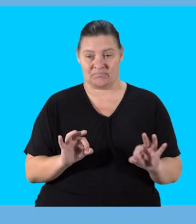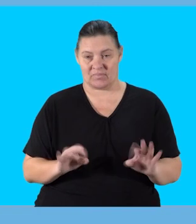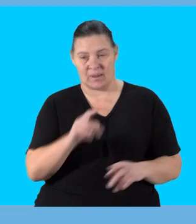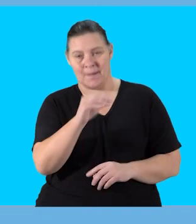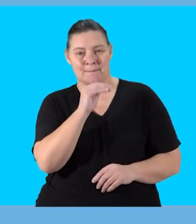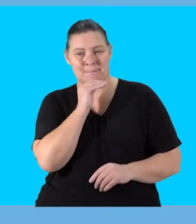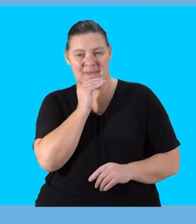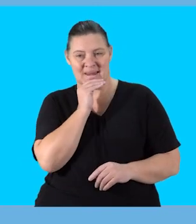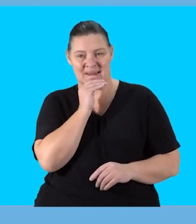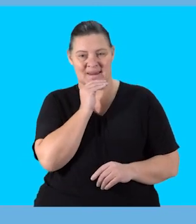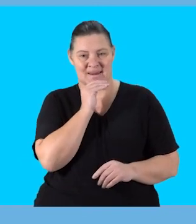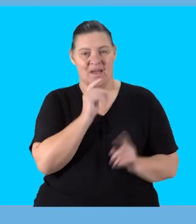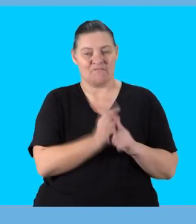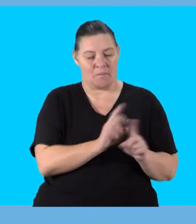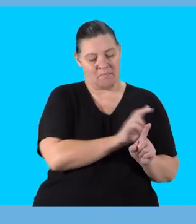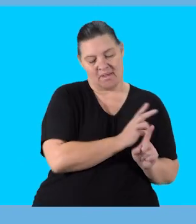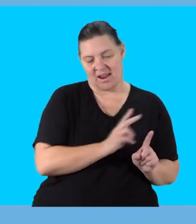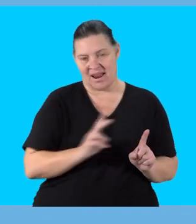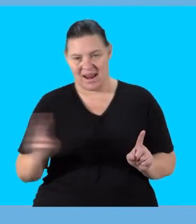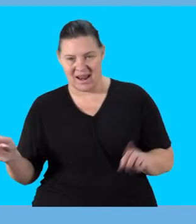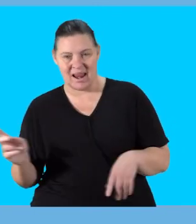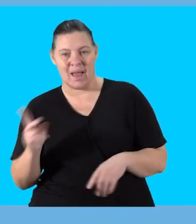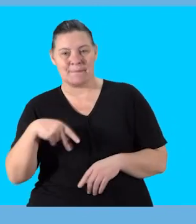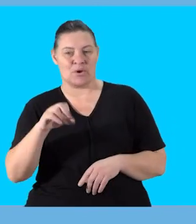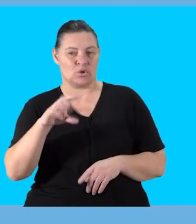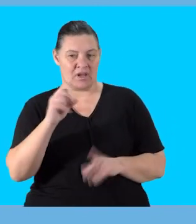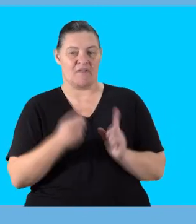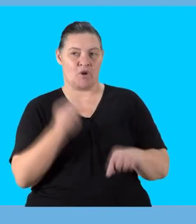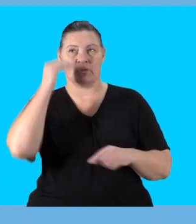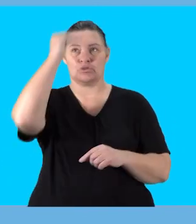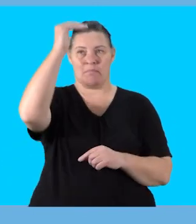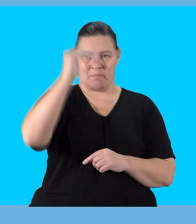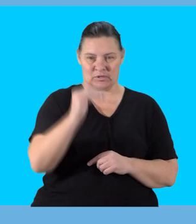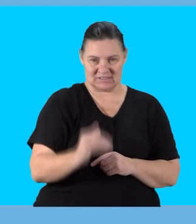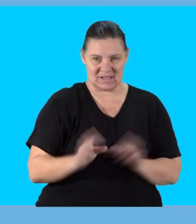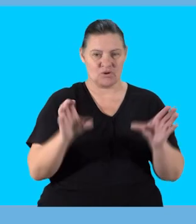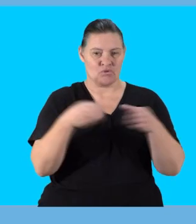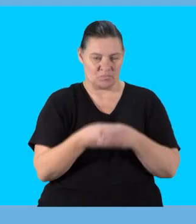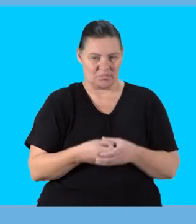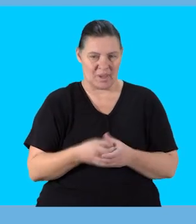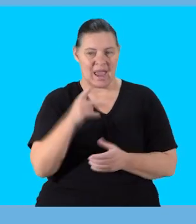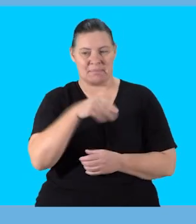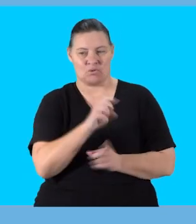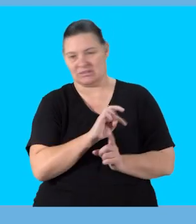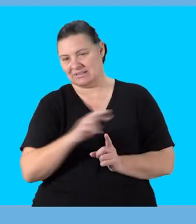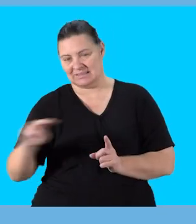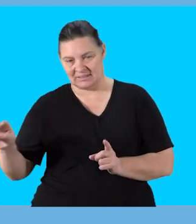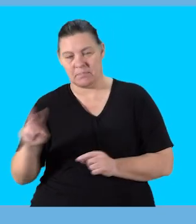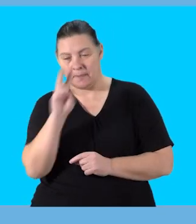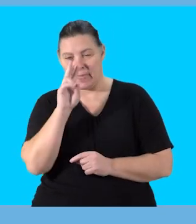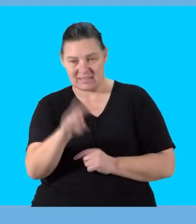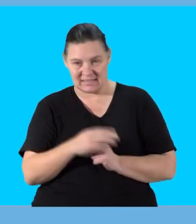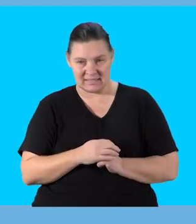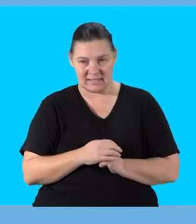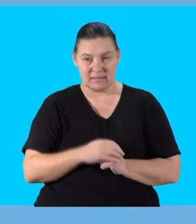Right, this is what I mean by moving across the period and moving from top to bottom, the groups and the periods. So as we